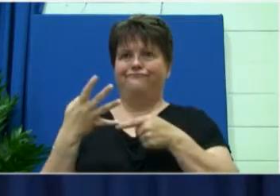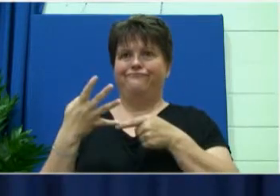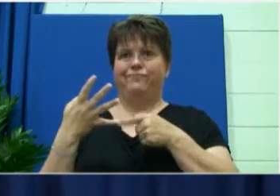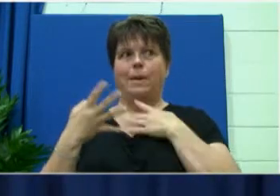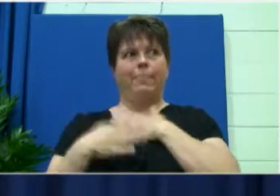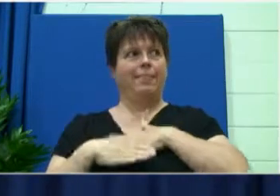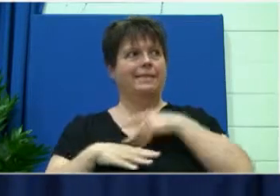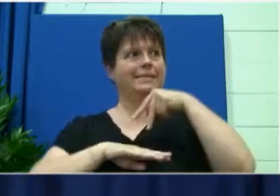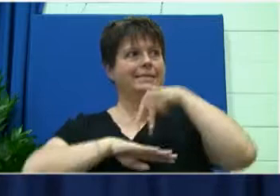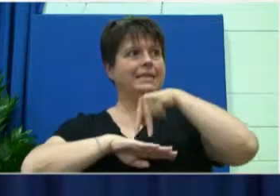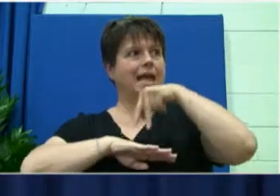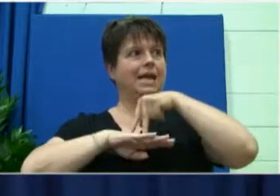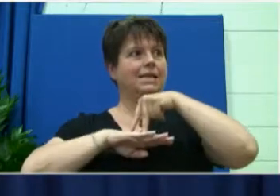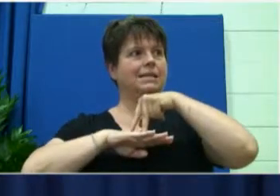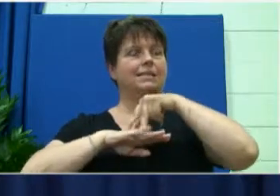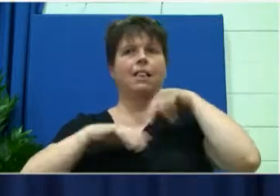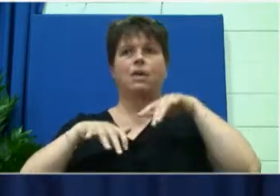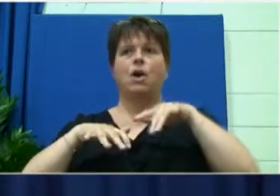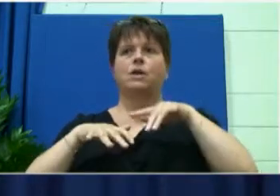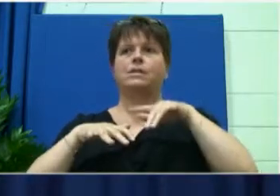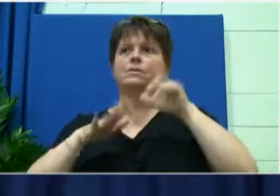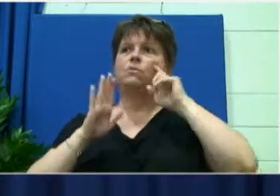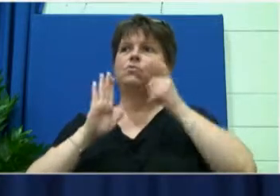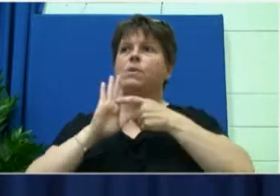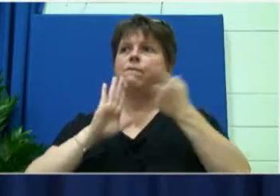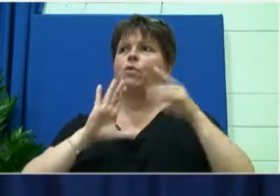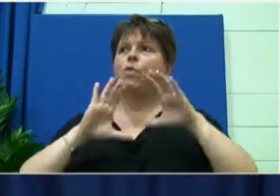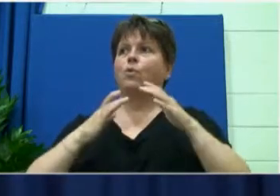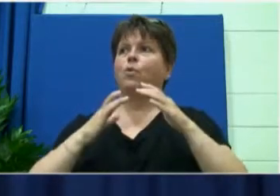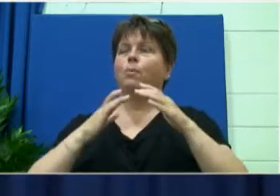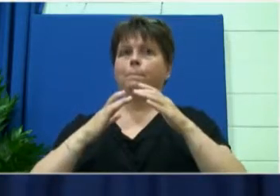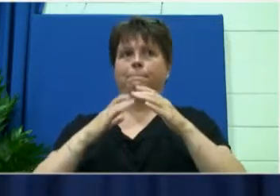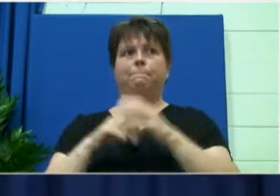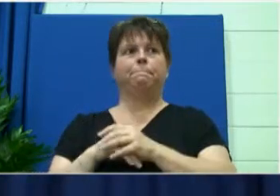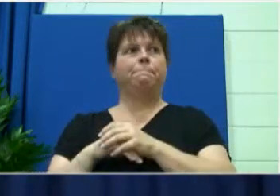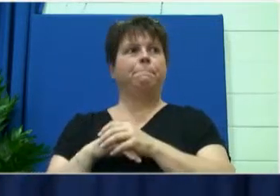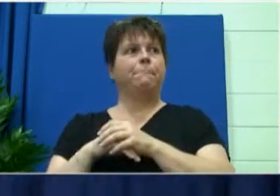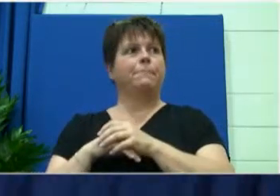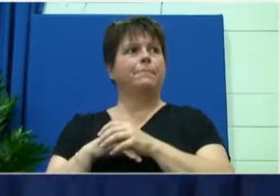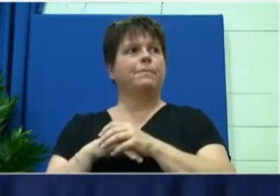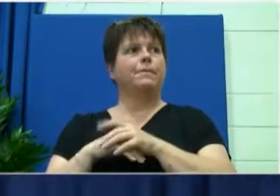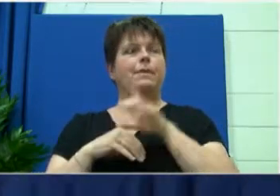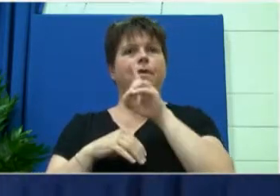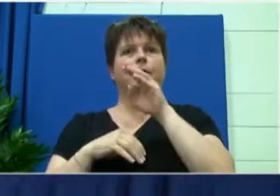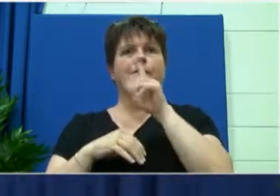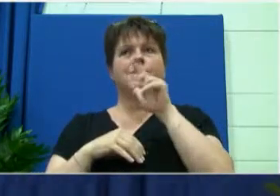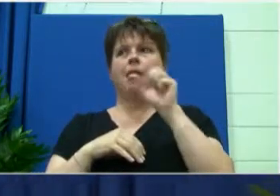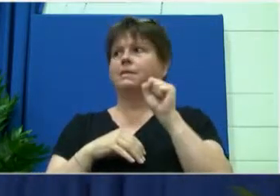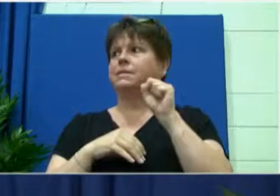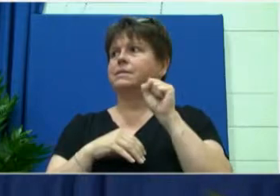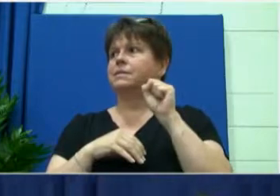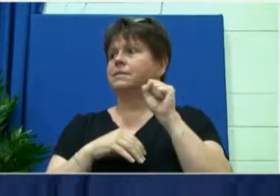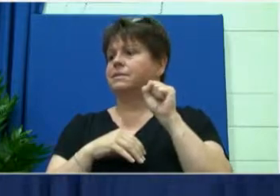you would stand and audience, let's recognize them as a group as I've introduced them. Dallas Bundy,